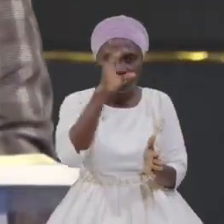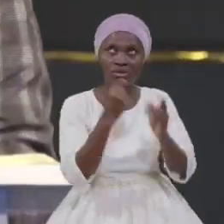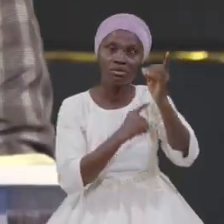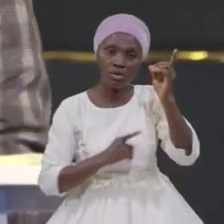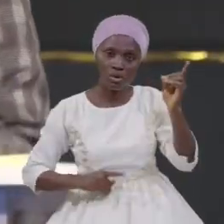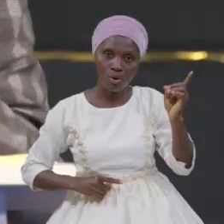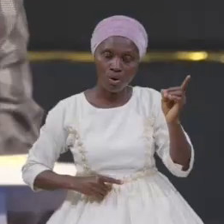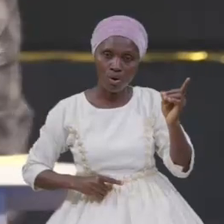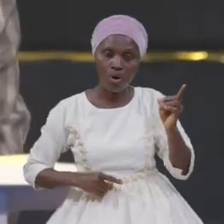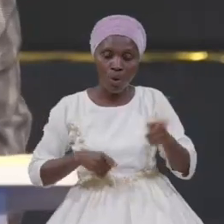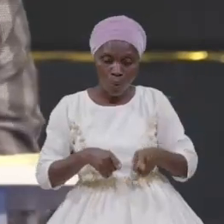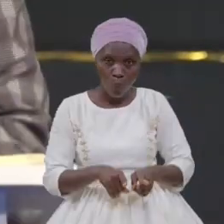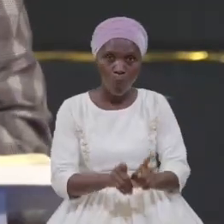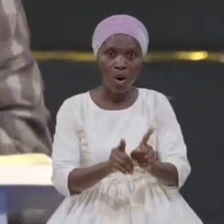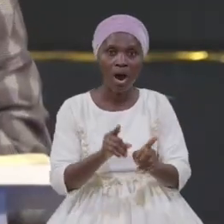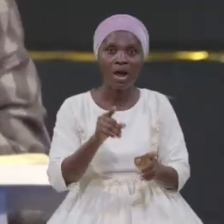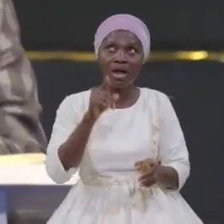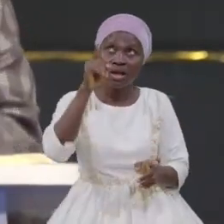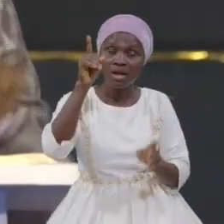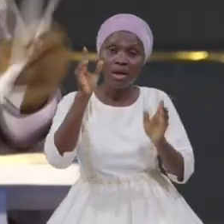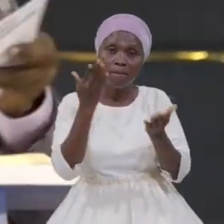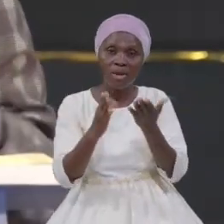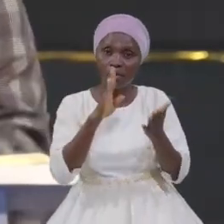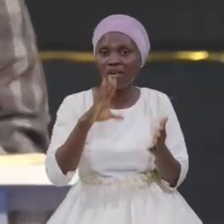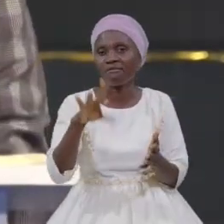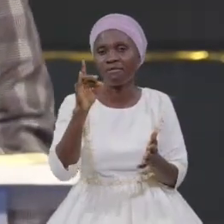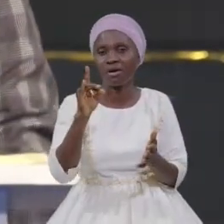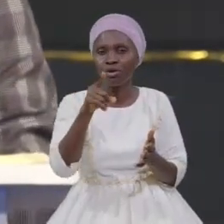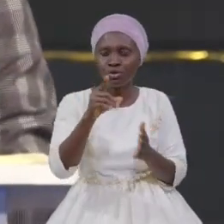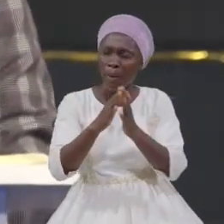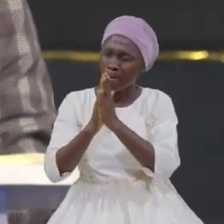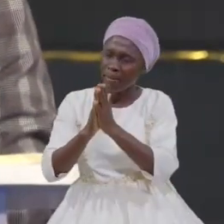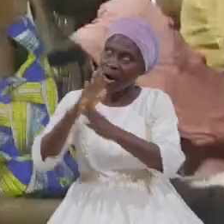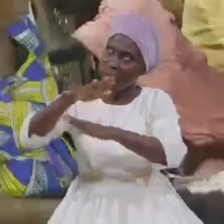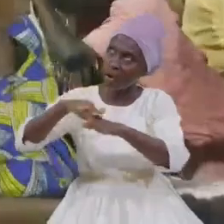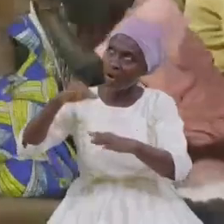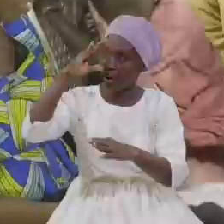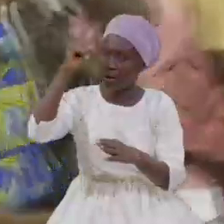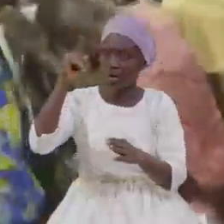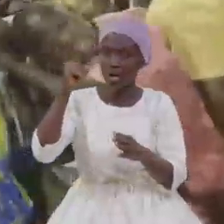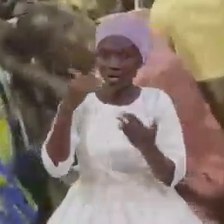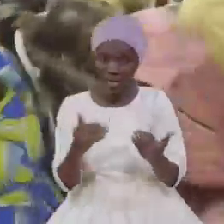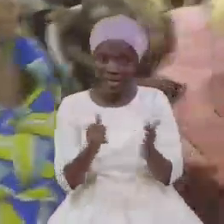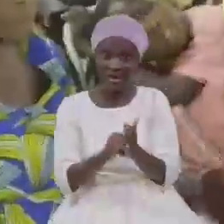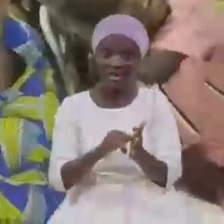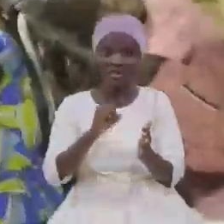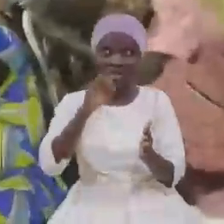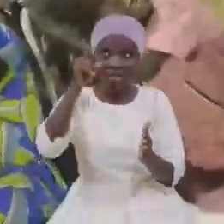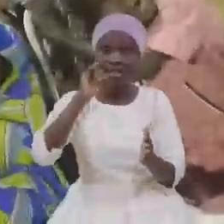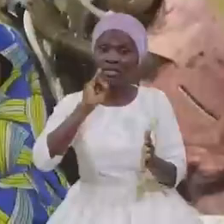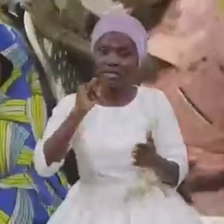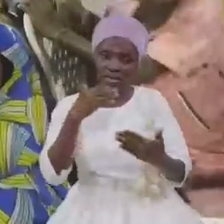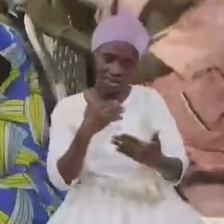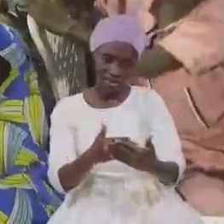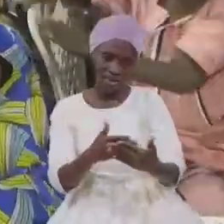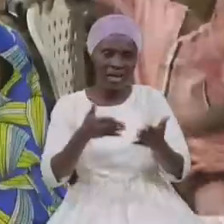be found. Call ye upon him while he is near. Let the wicked forsake his